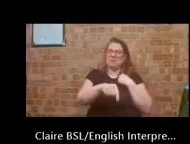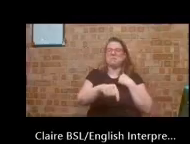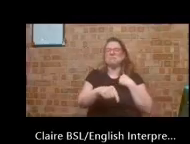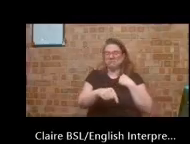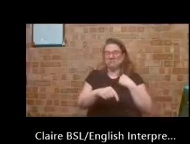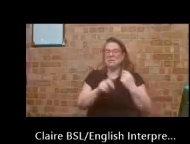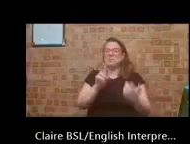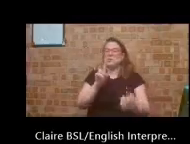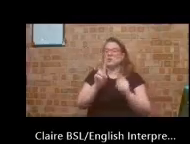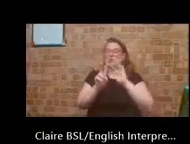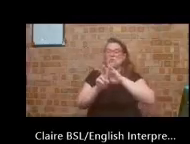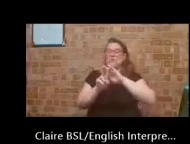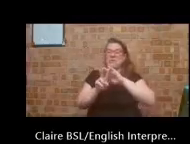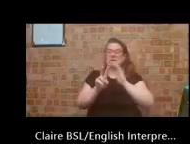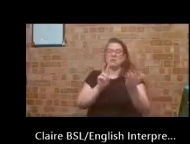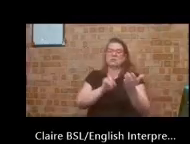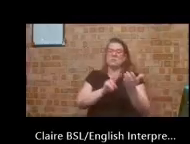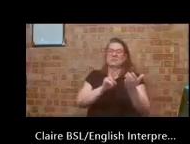double tap.